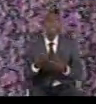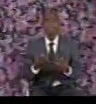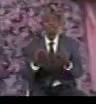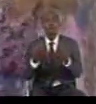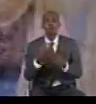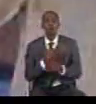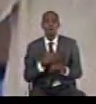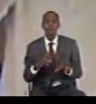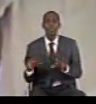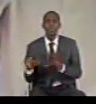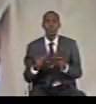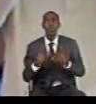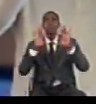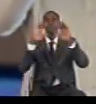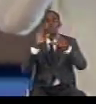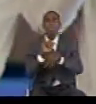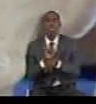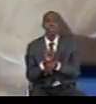today. Come and do